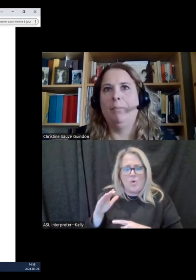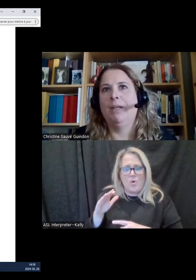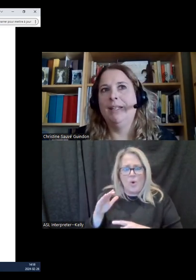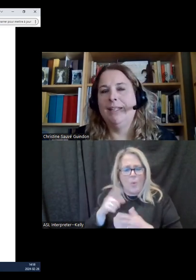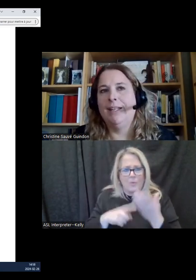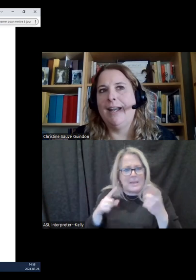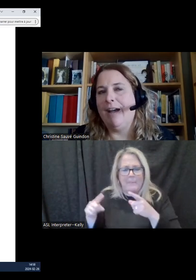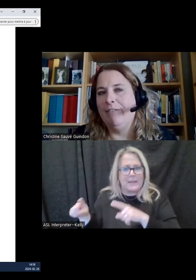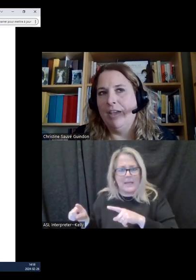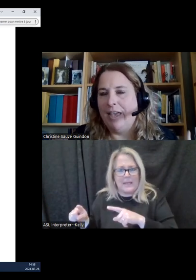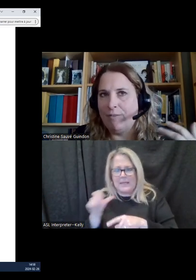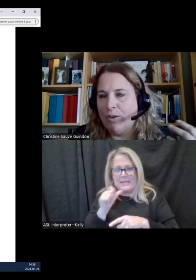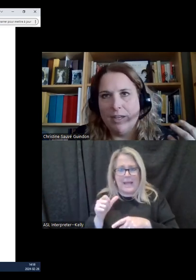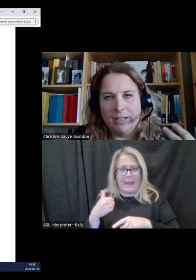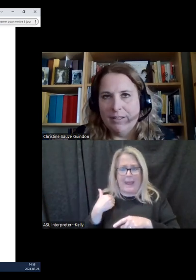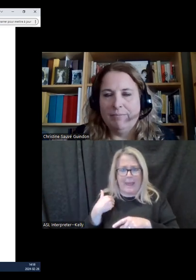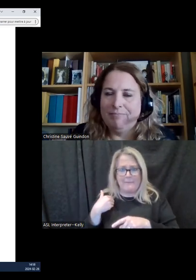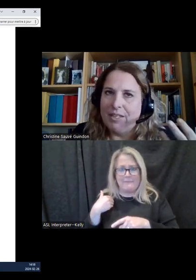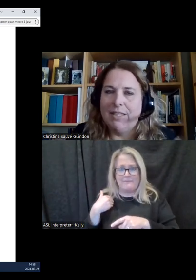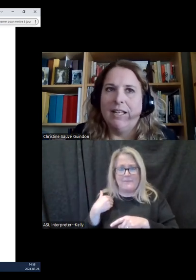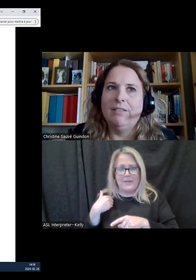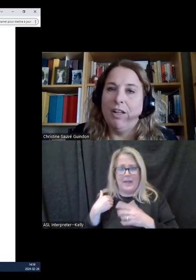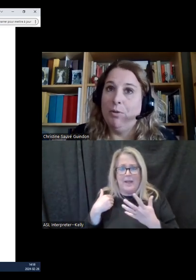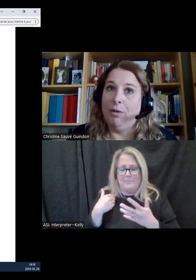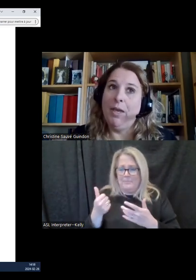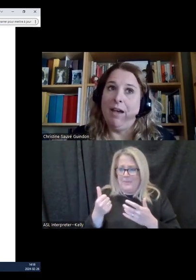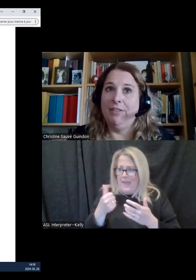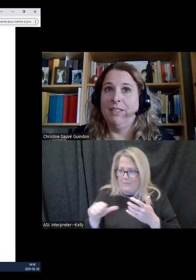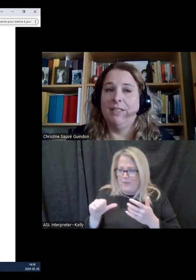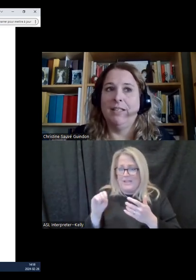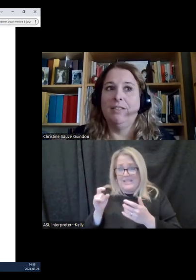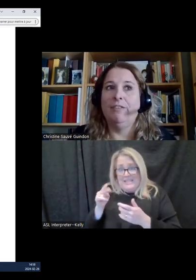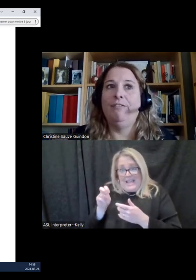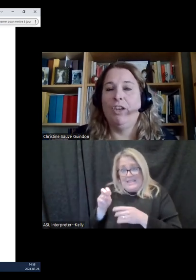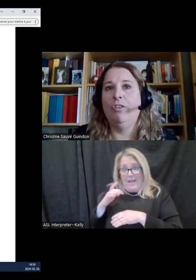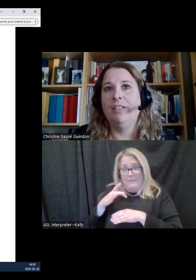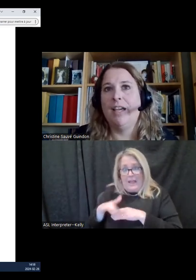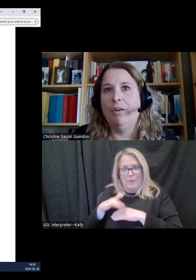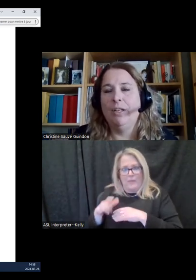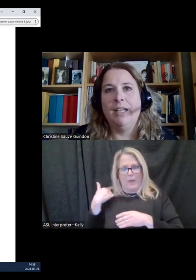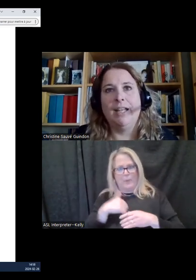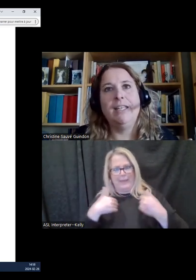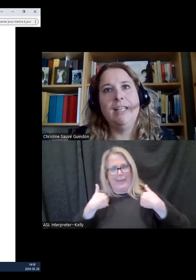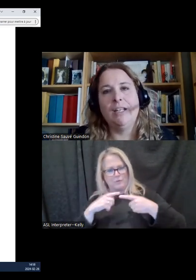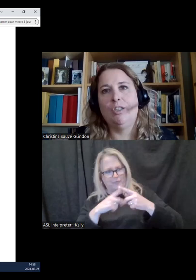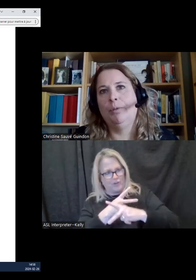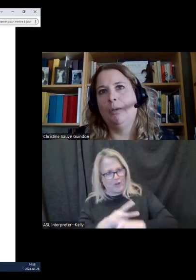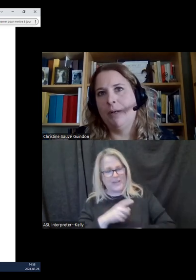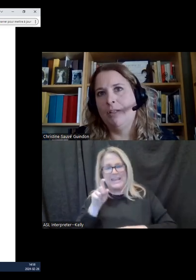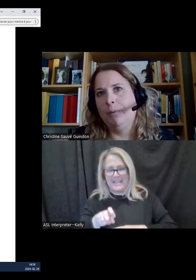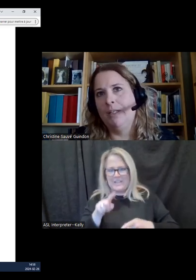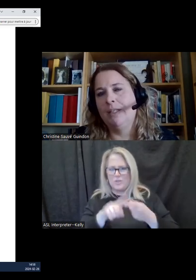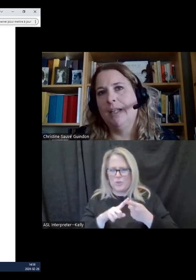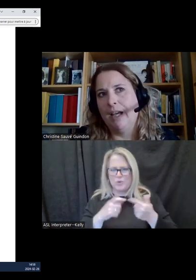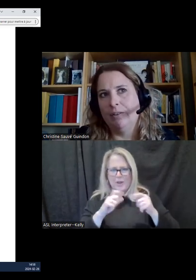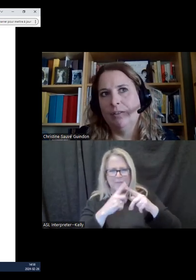was happening. He didn't have every sense available that we have, distance sentence, to figure this out. And he needed to put the